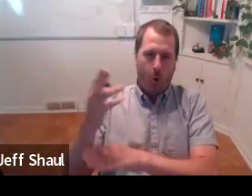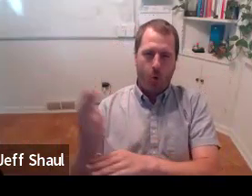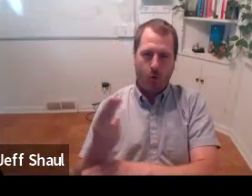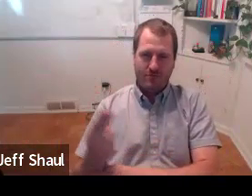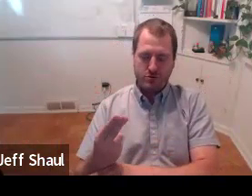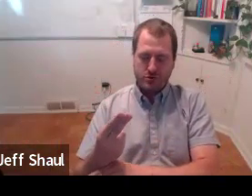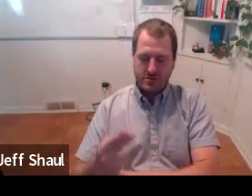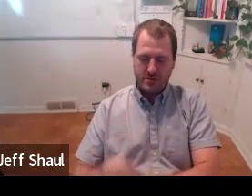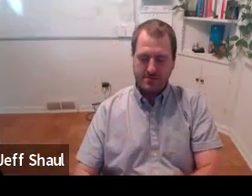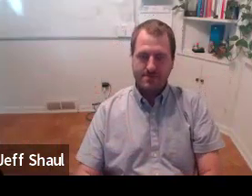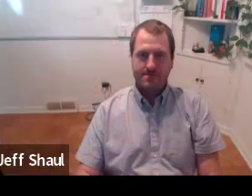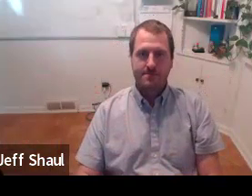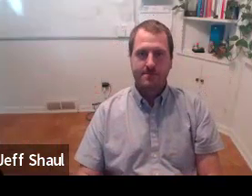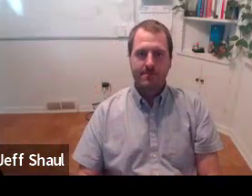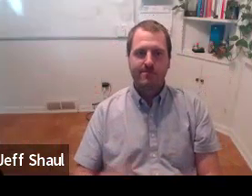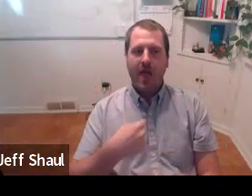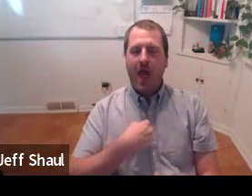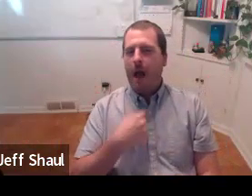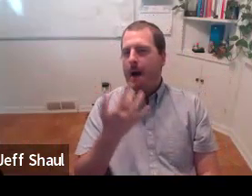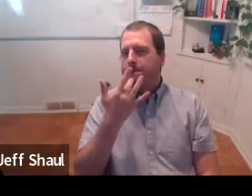mostly a buzzword for marketing.